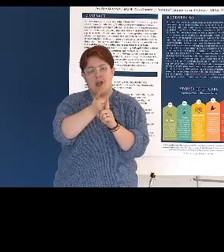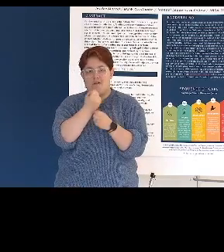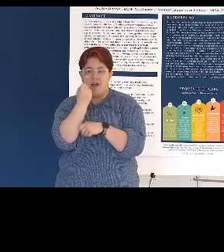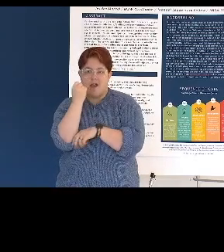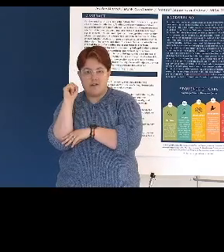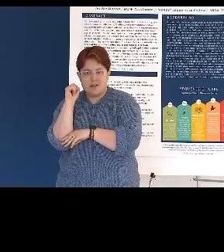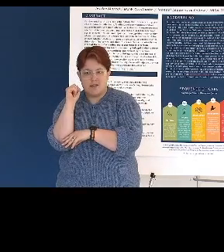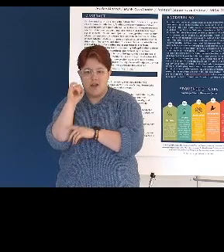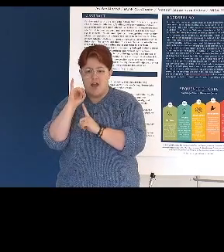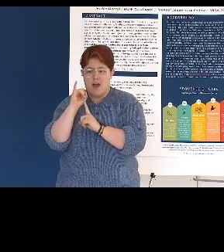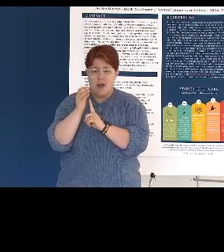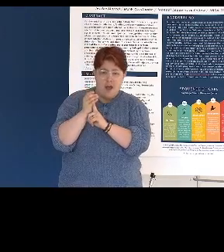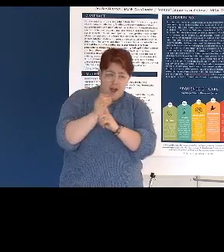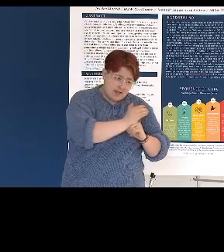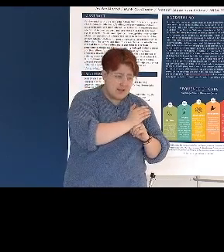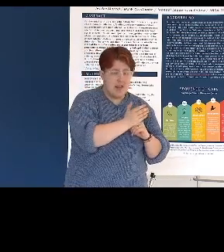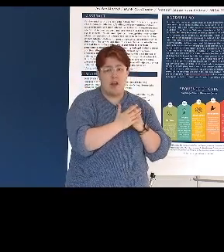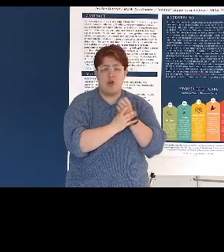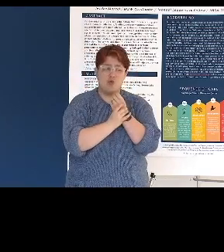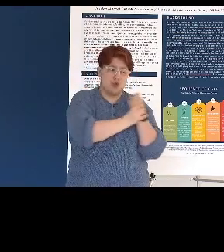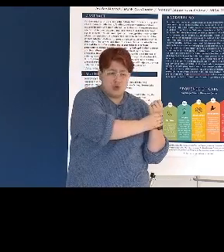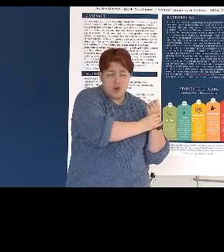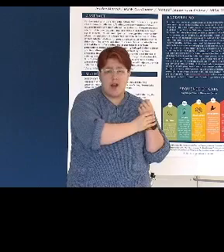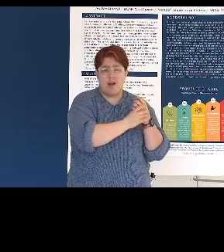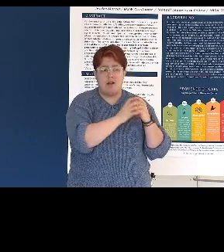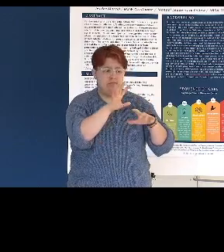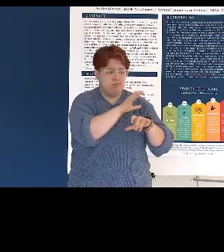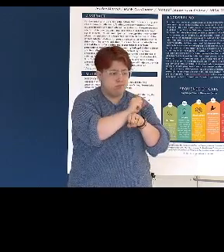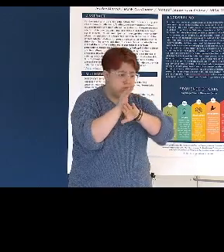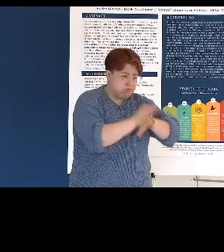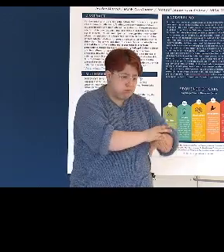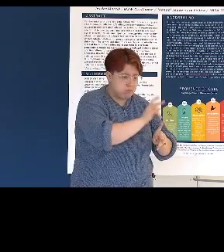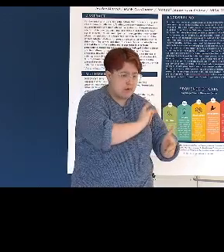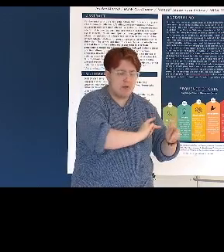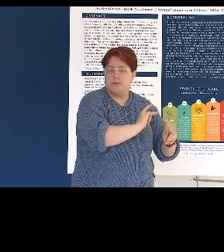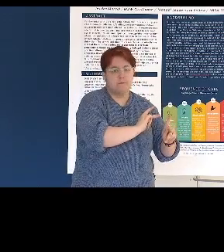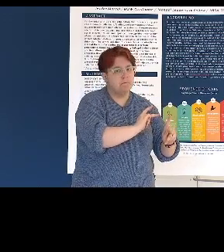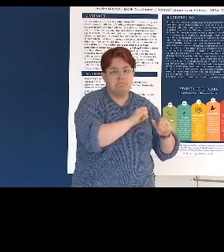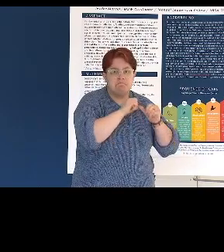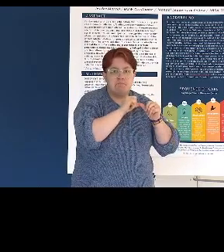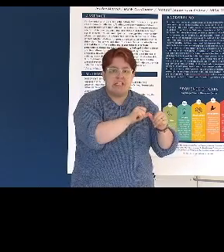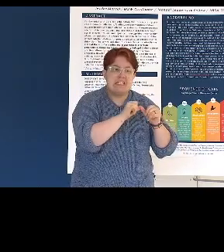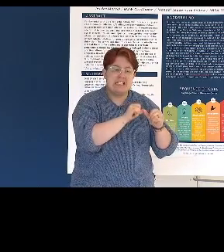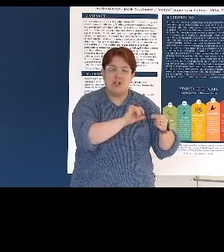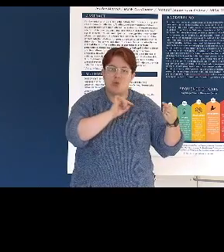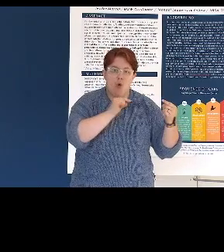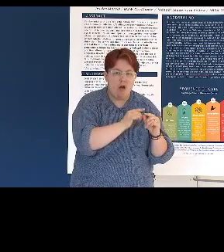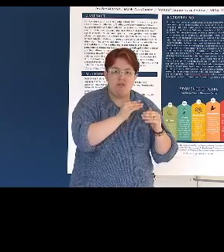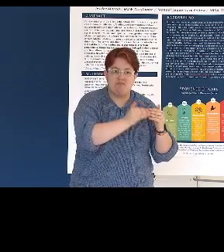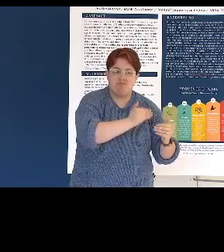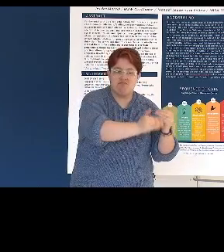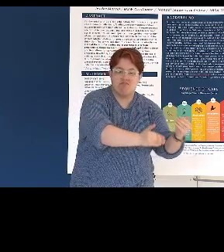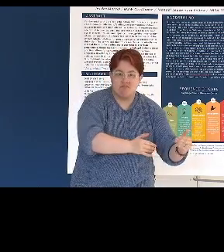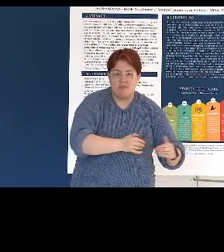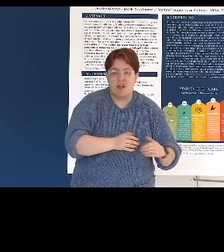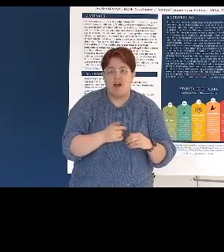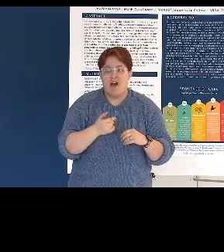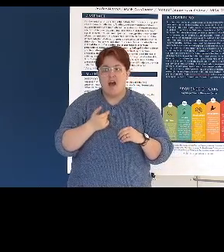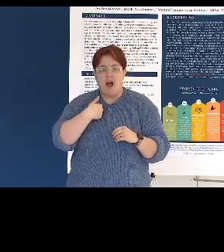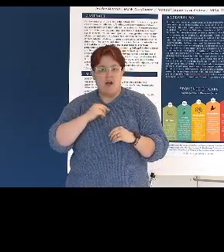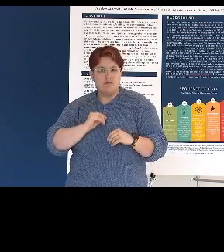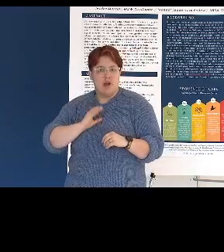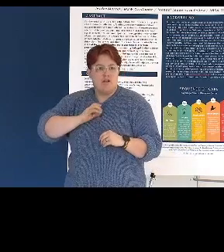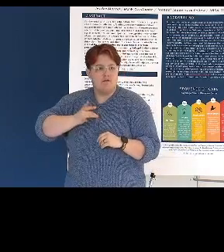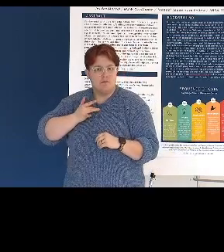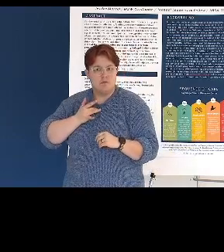Isolating, restraining, and locking away people will only perpetuate intergenerational cycles of harm. And I am confident that using more of